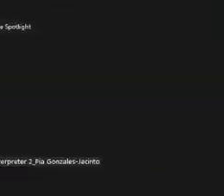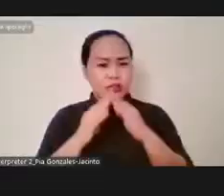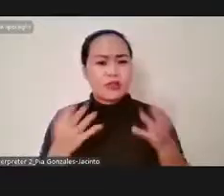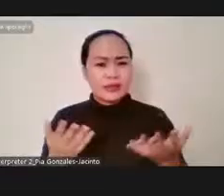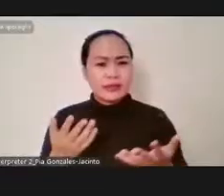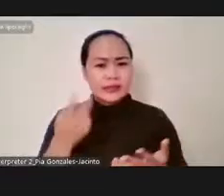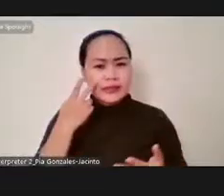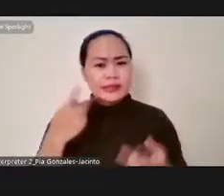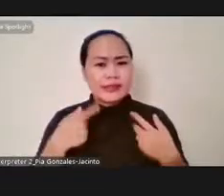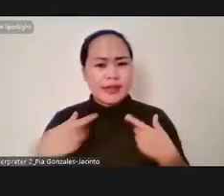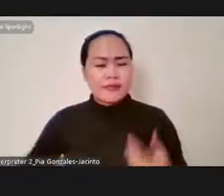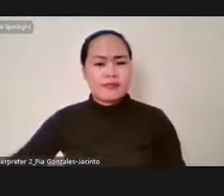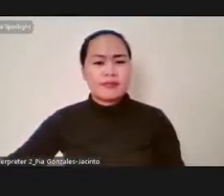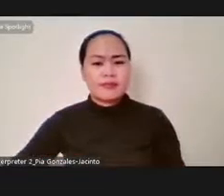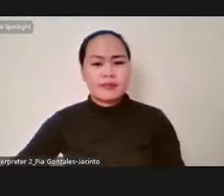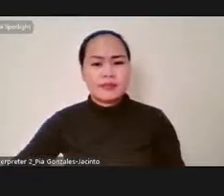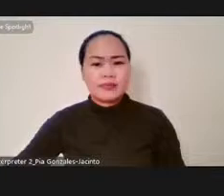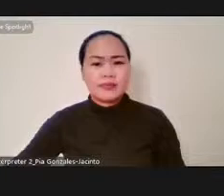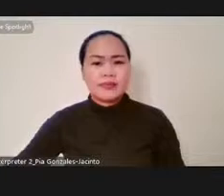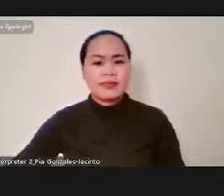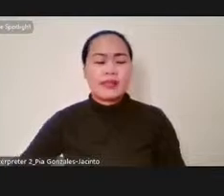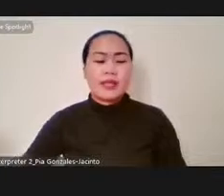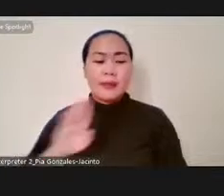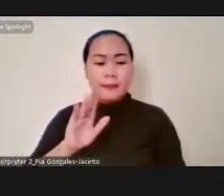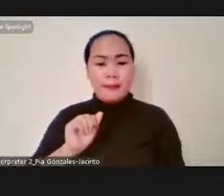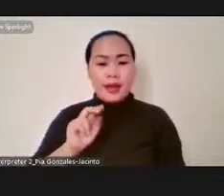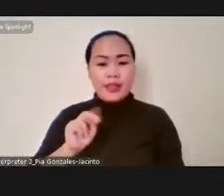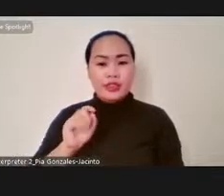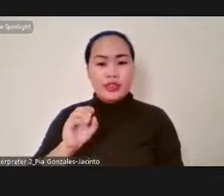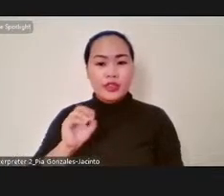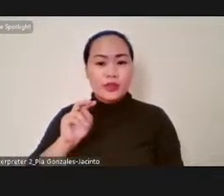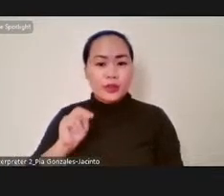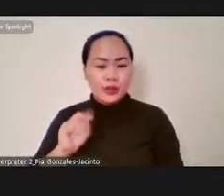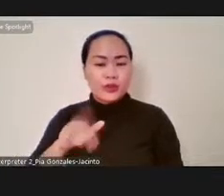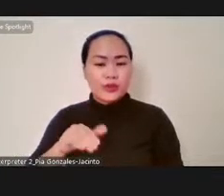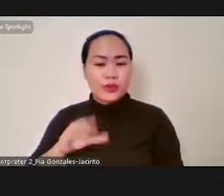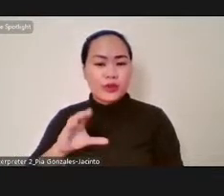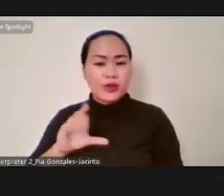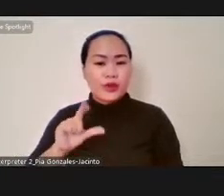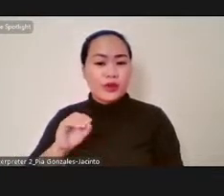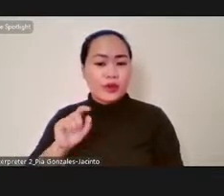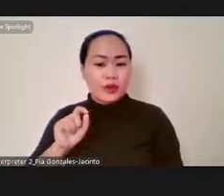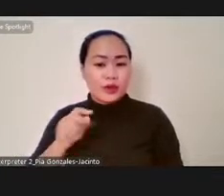as that of the Bantong cloth. But recently,